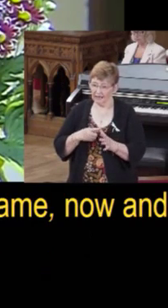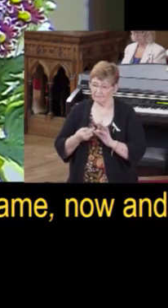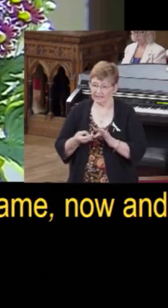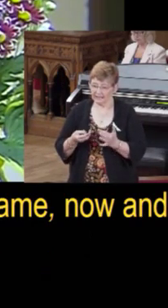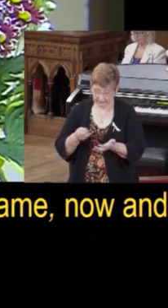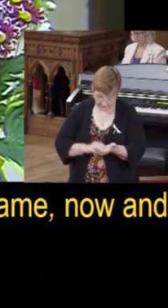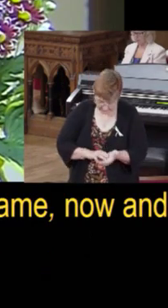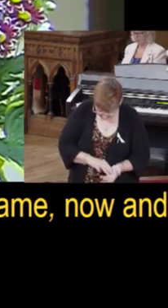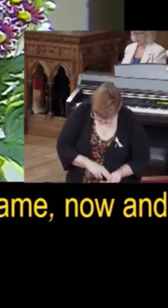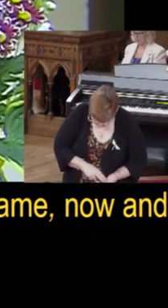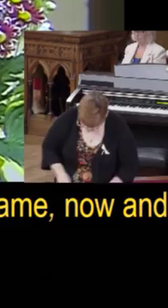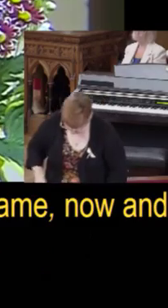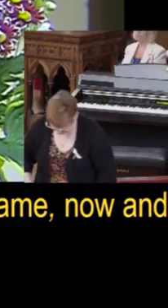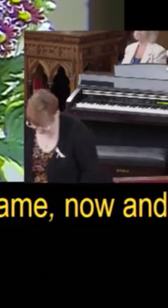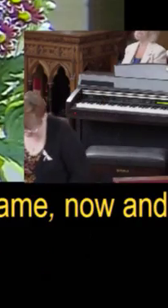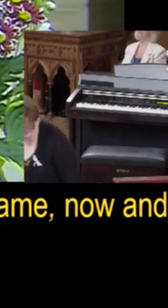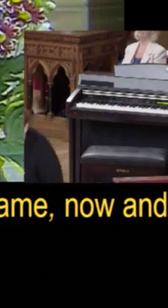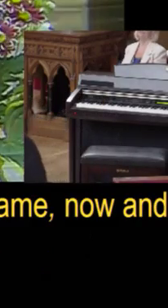Amen.